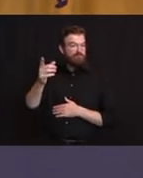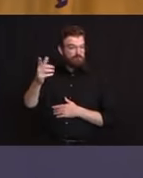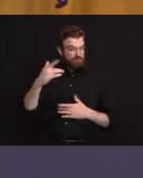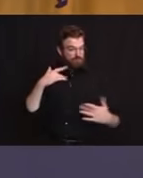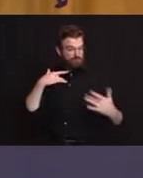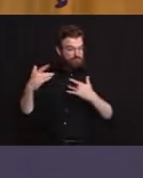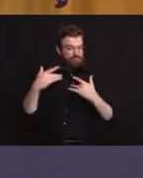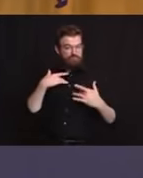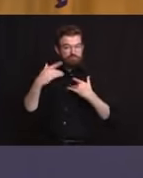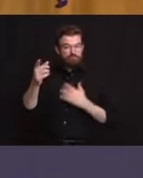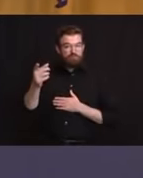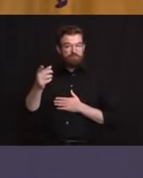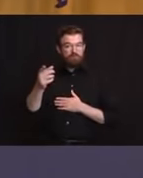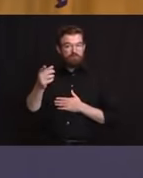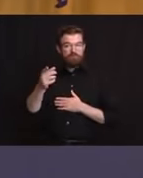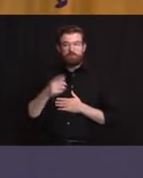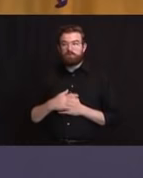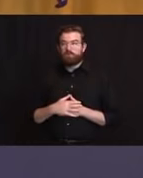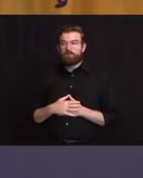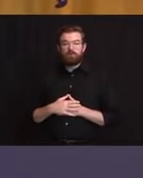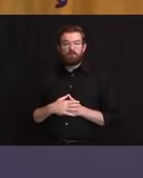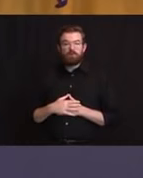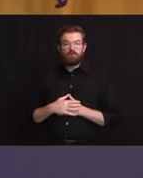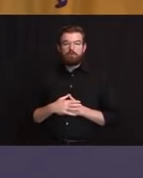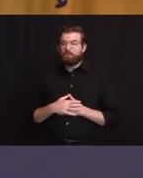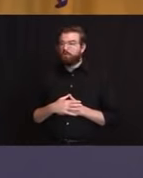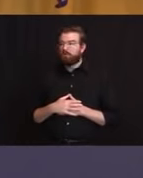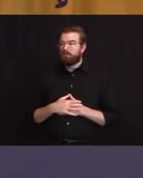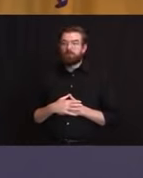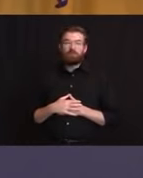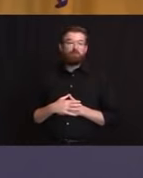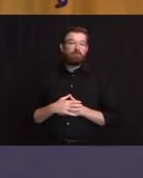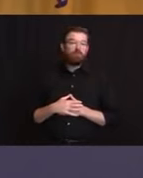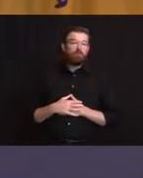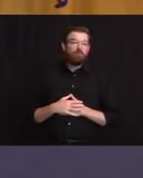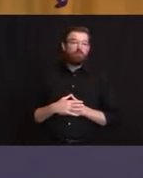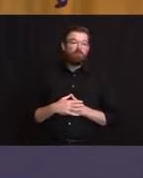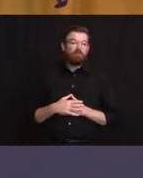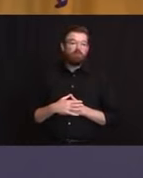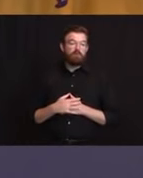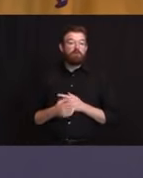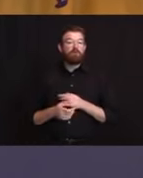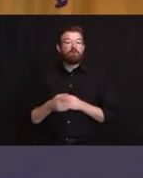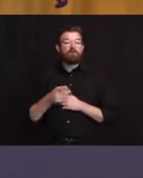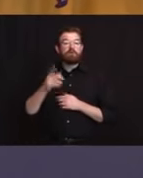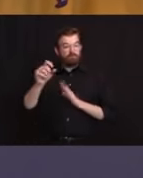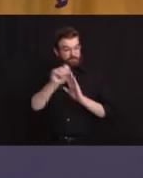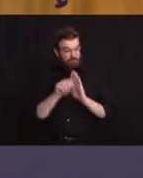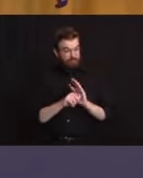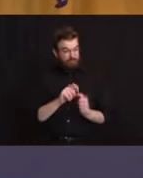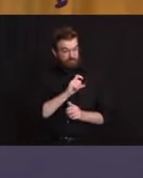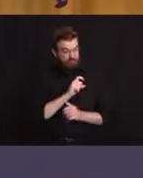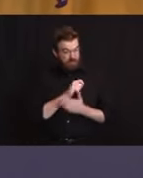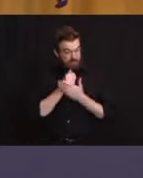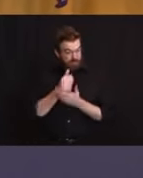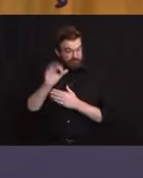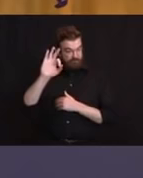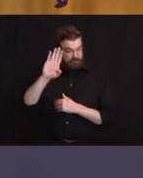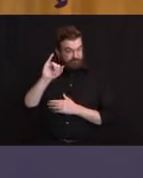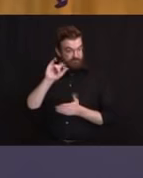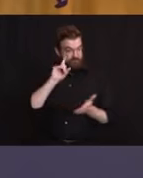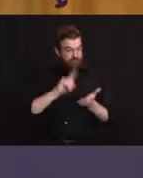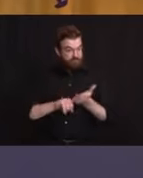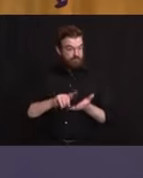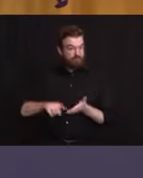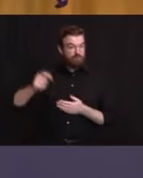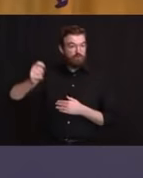Colonel Callahan, if you can tell us if any state police assets are assisting the FBI in the investigation into the shooting at Judge Salas's home, and